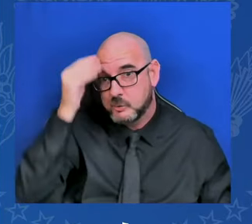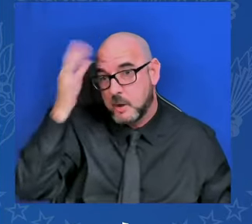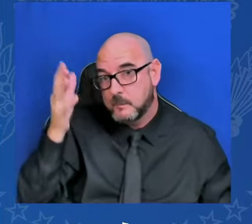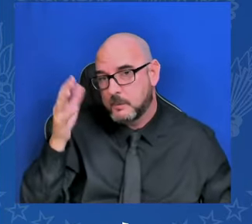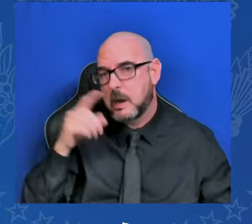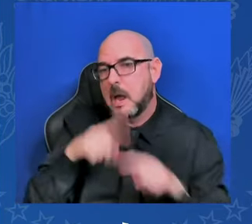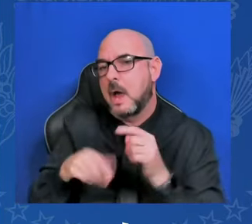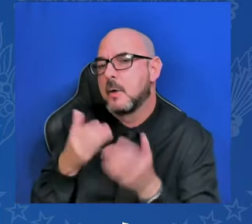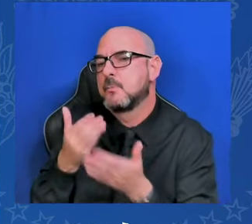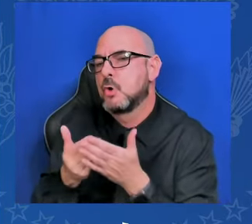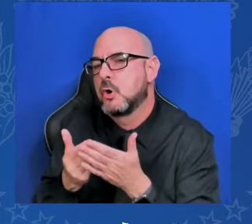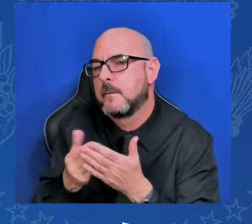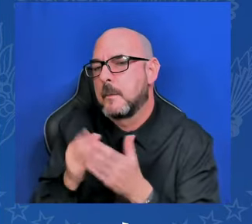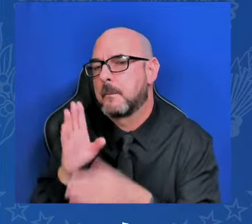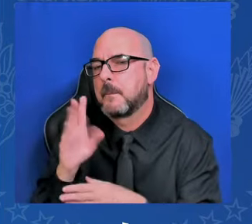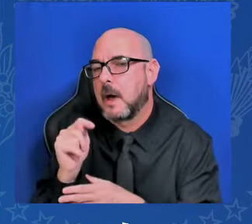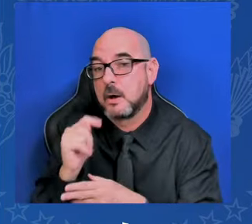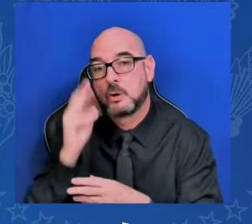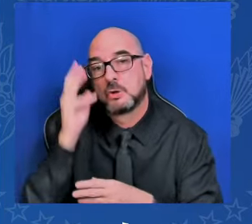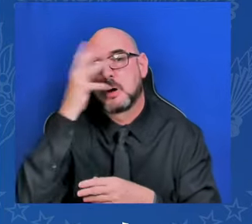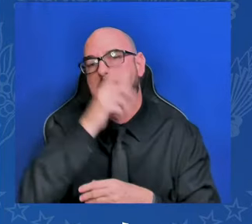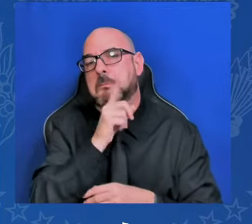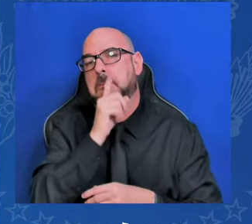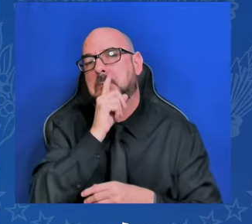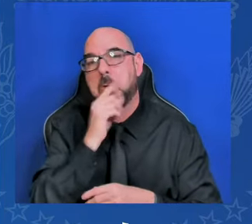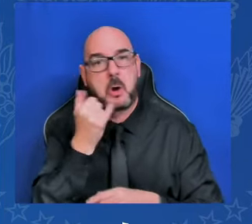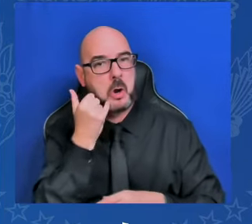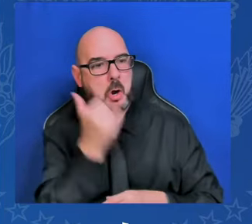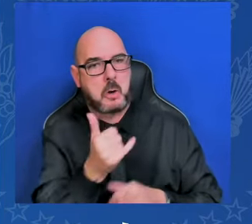people and said, if you support that, I'm coming after you.